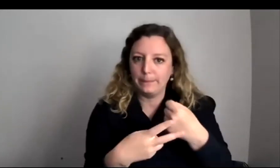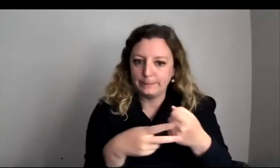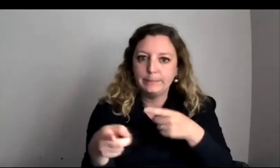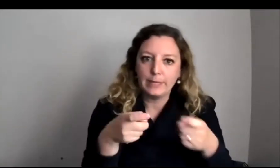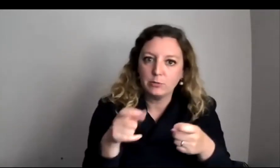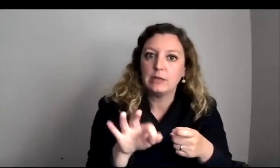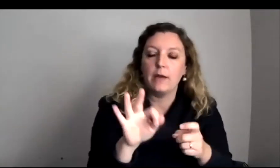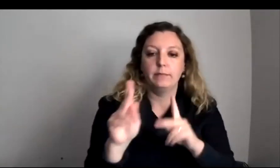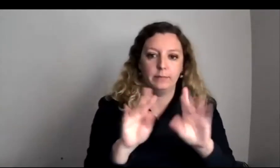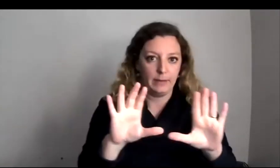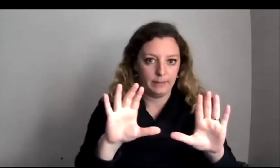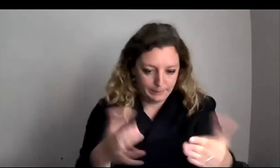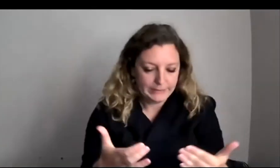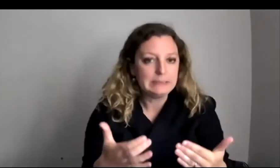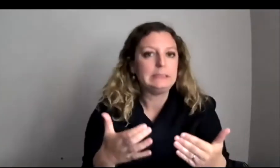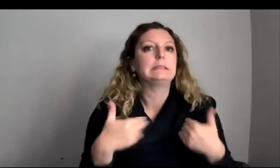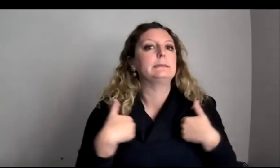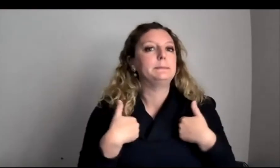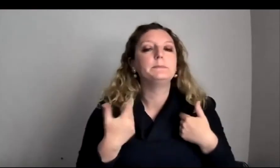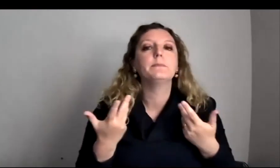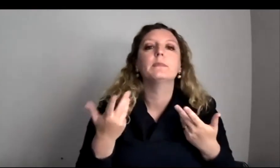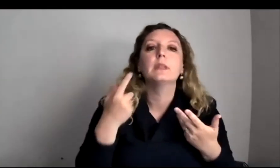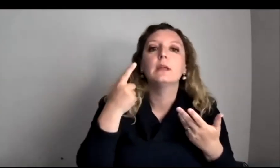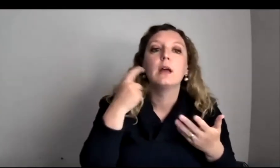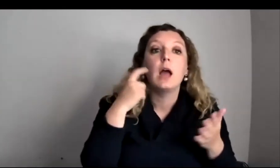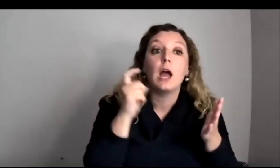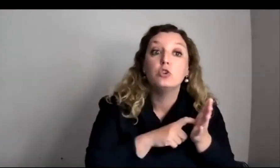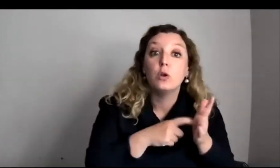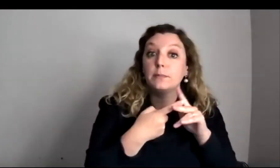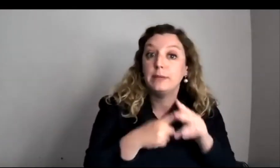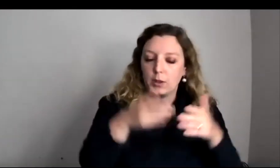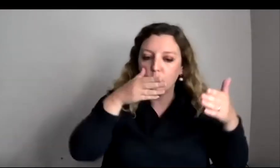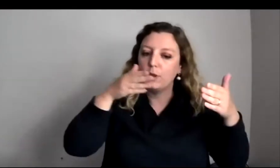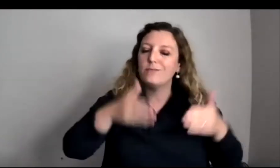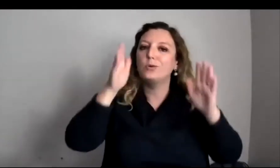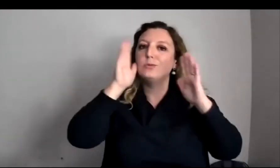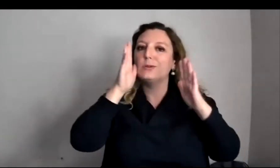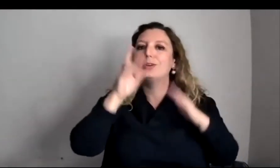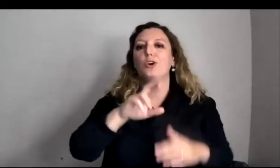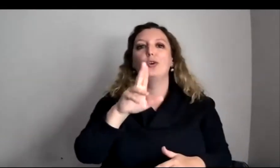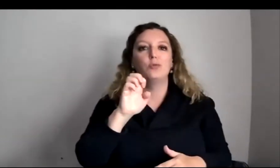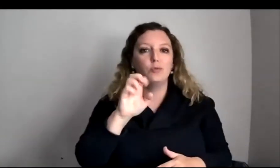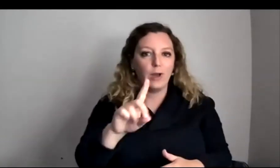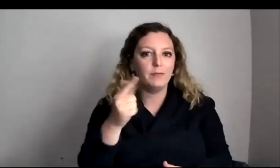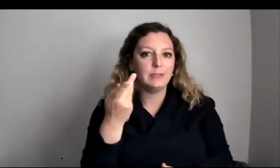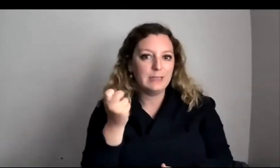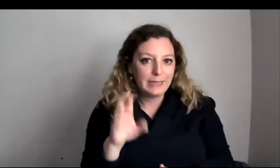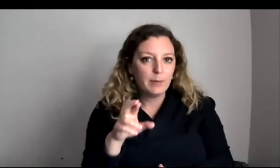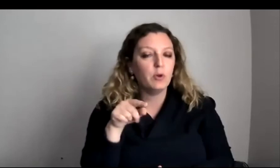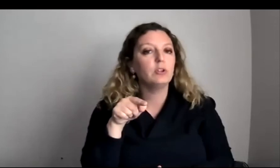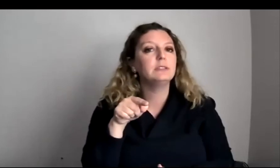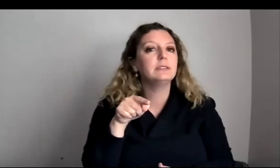species? And so as I noted in the beginning, we focused our attention on ruffed lemurs, one, because they're an